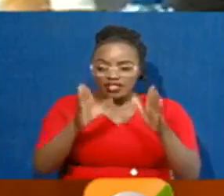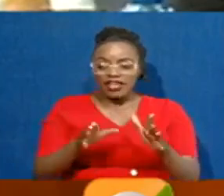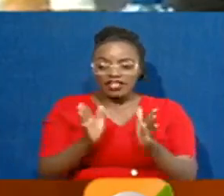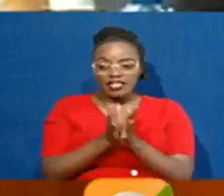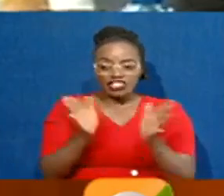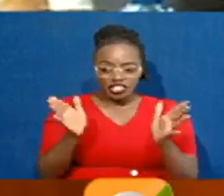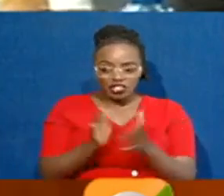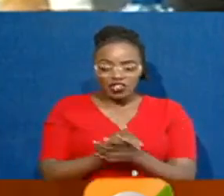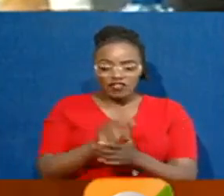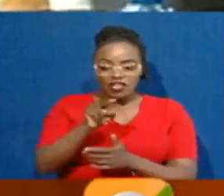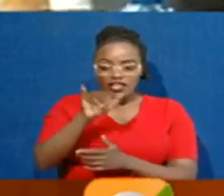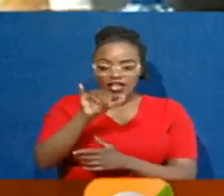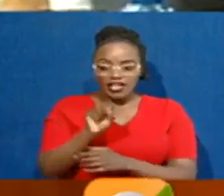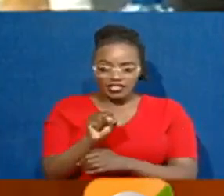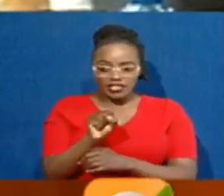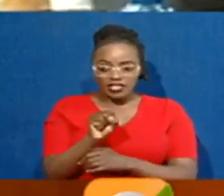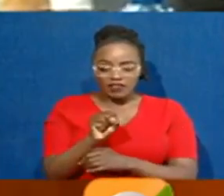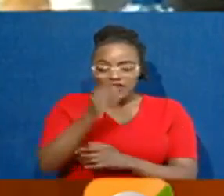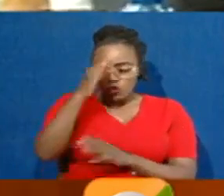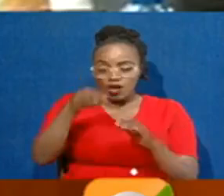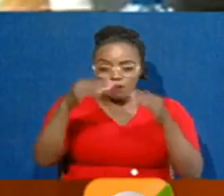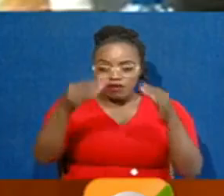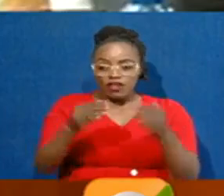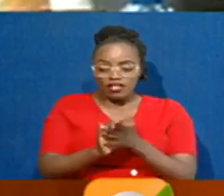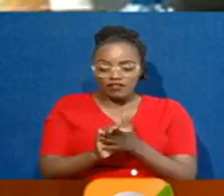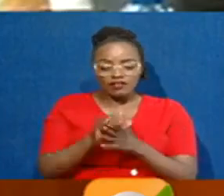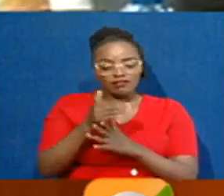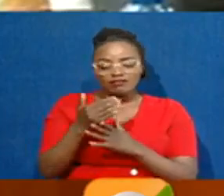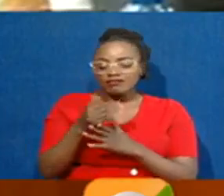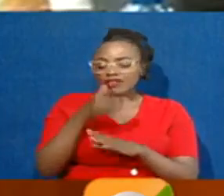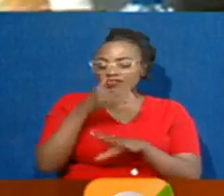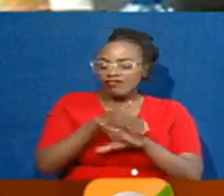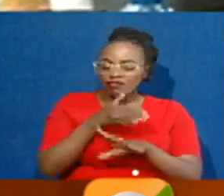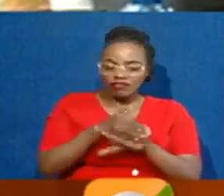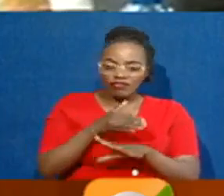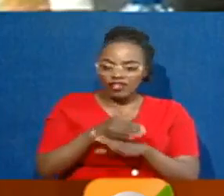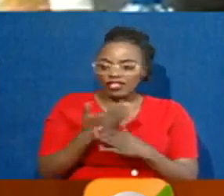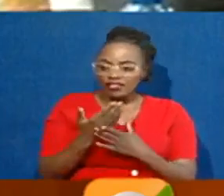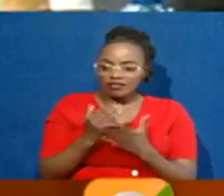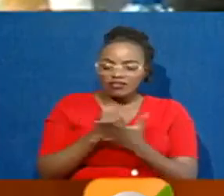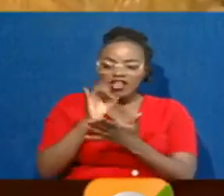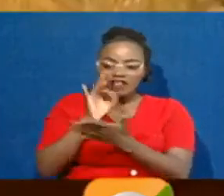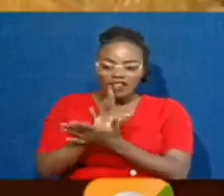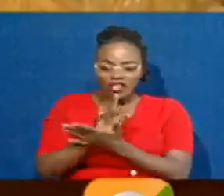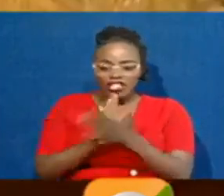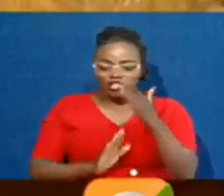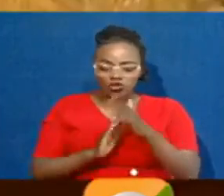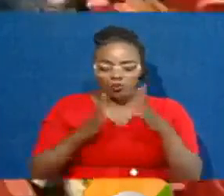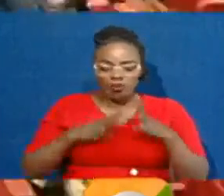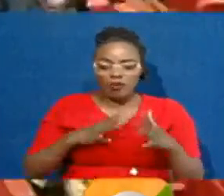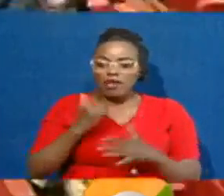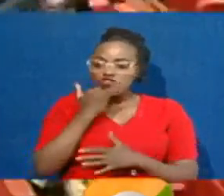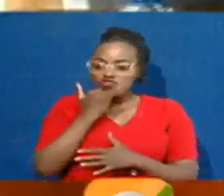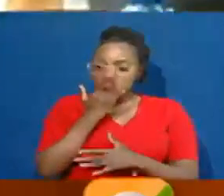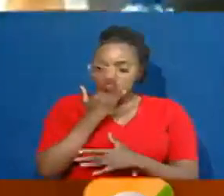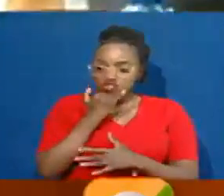General of NIS of providing faulty intelligence and firing some senior officers. It's wrong. In